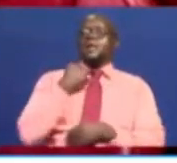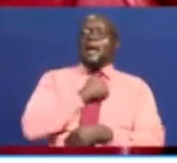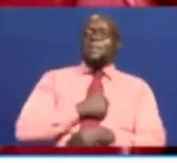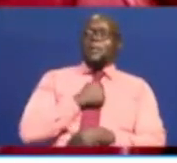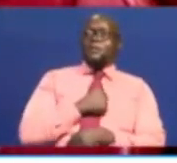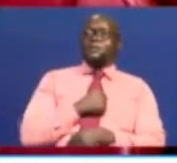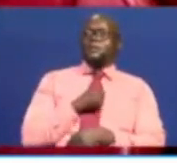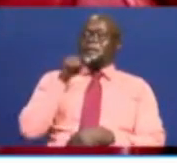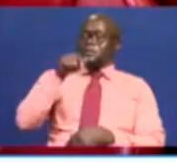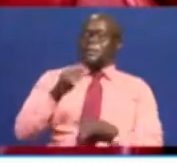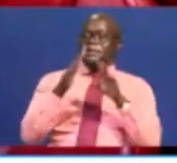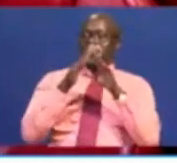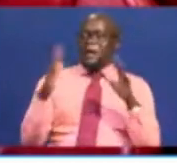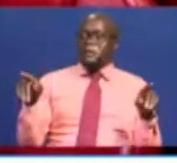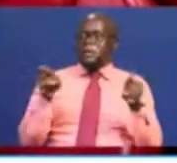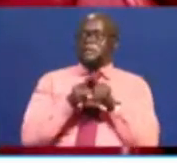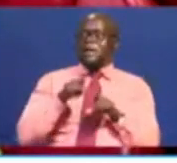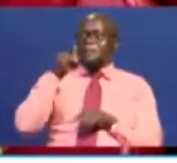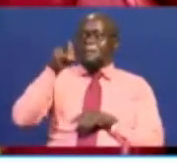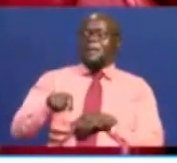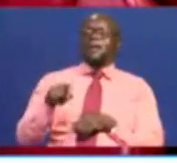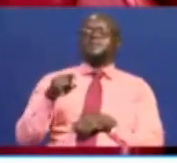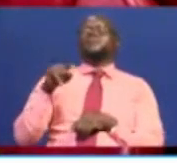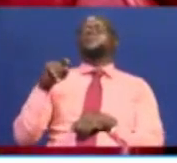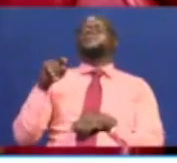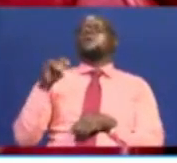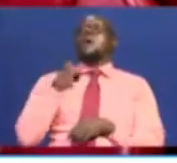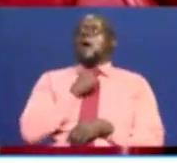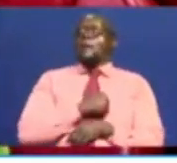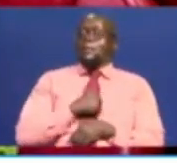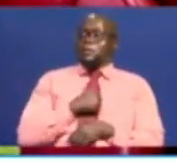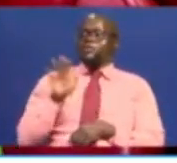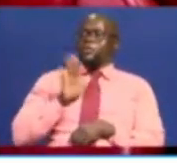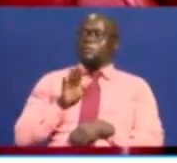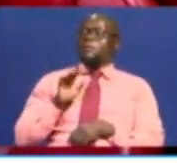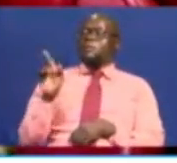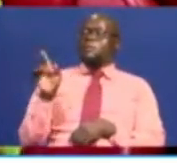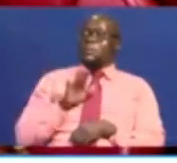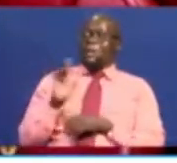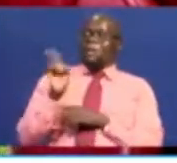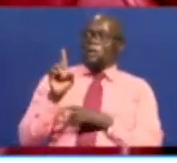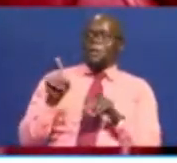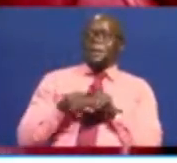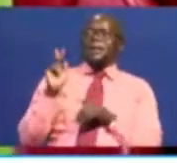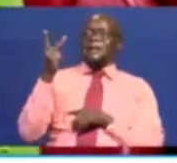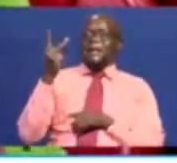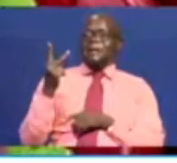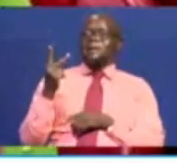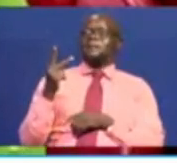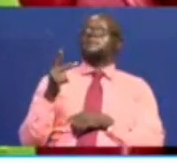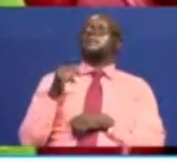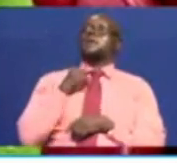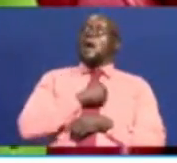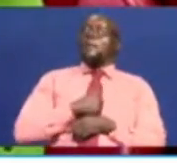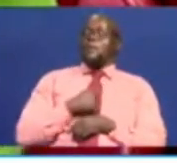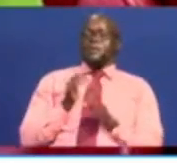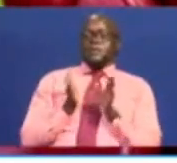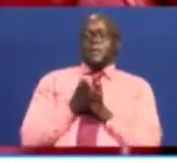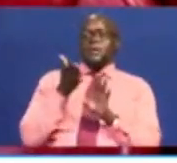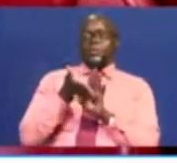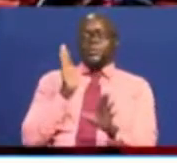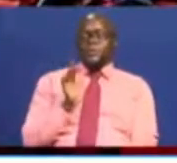apologize to this house, but to the women of Nairobi and to the women of Kenya. We are tired. Apologize and